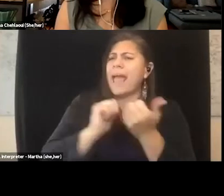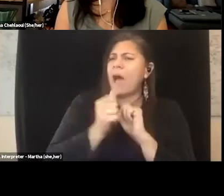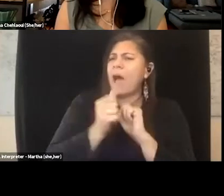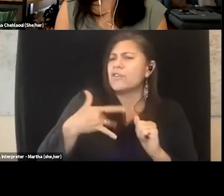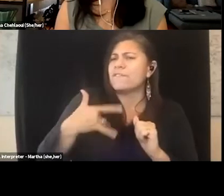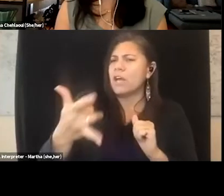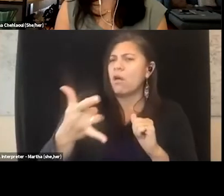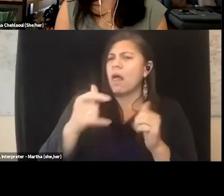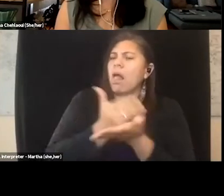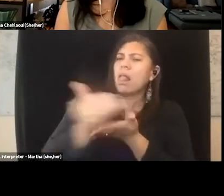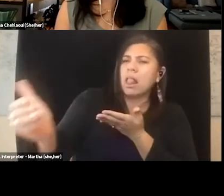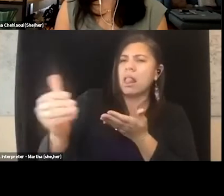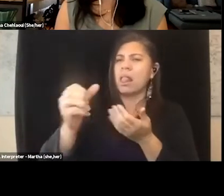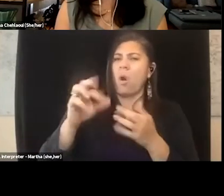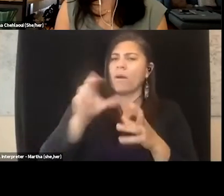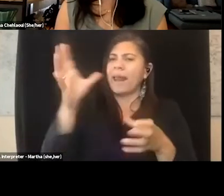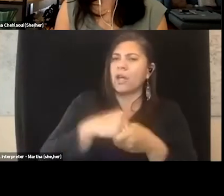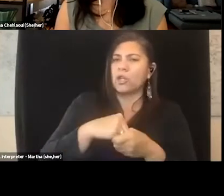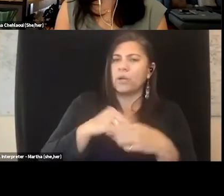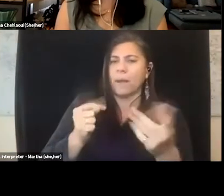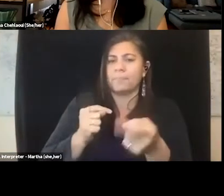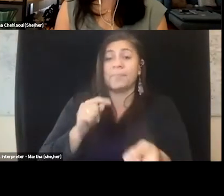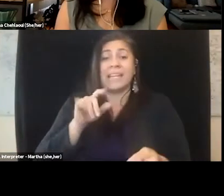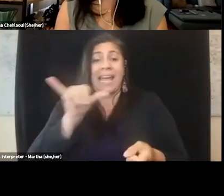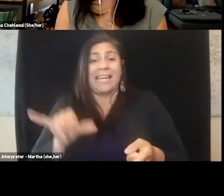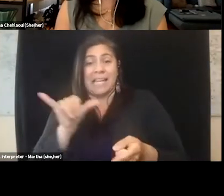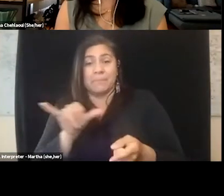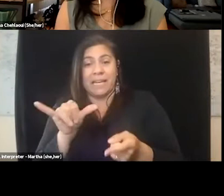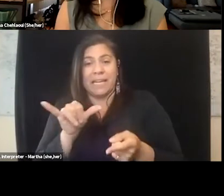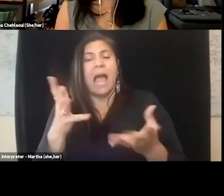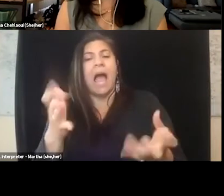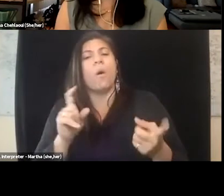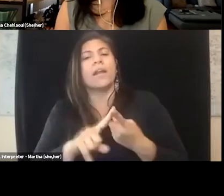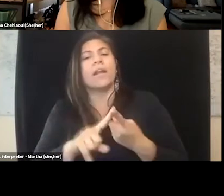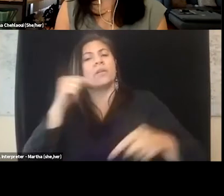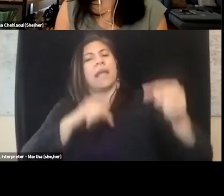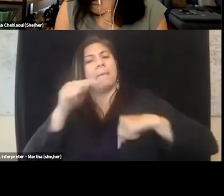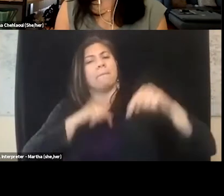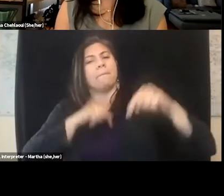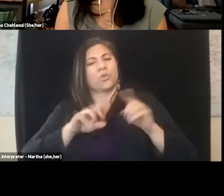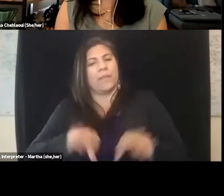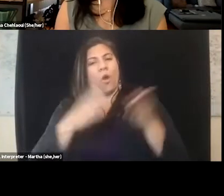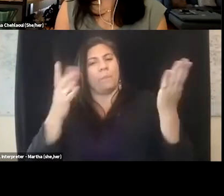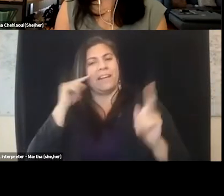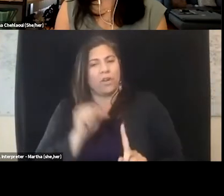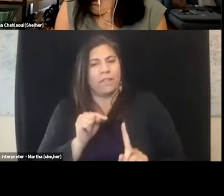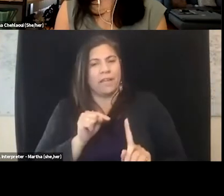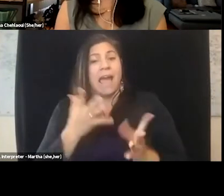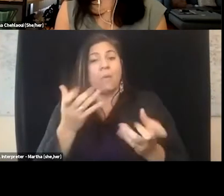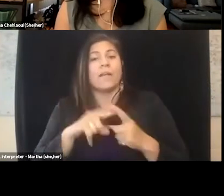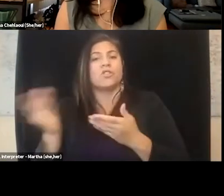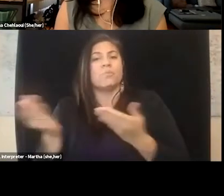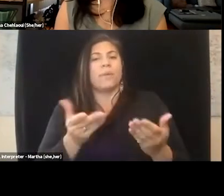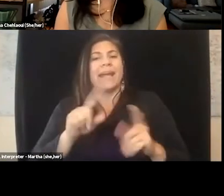something you want to say about this, please. I want to take it back to your to the opening of this, and I would like to bring a different perspective